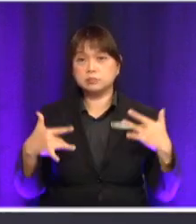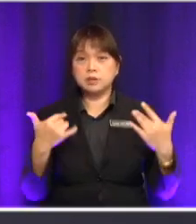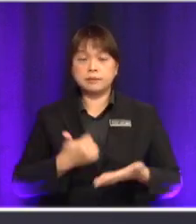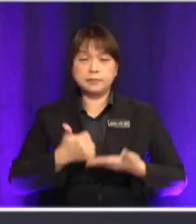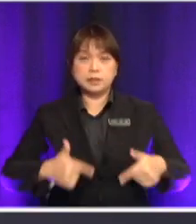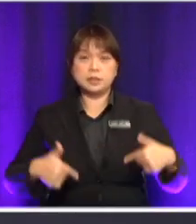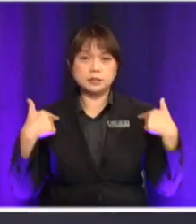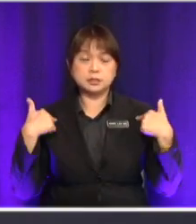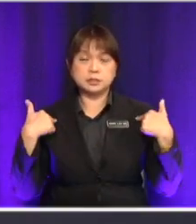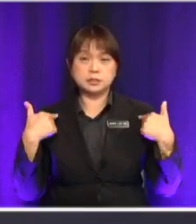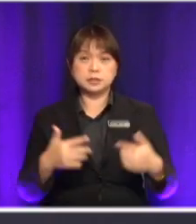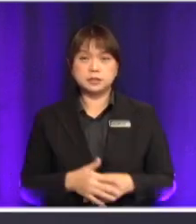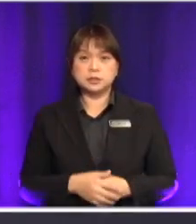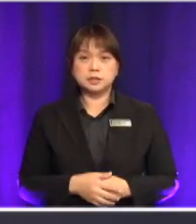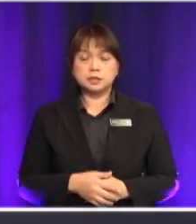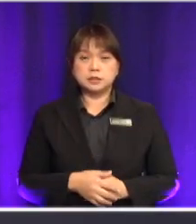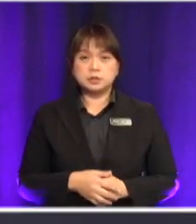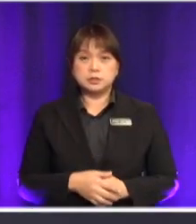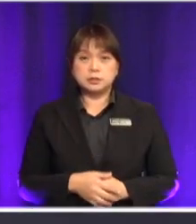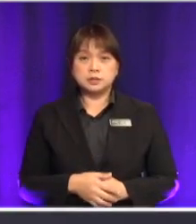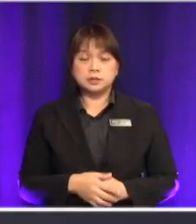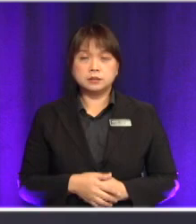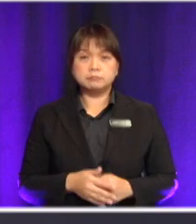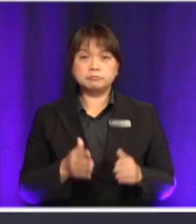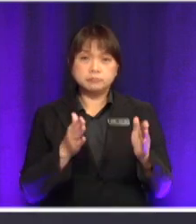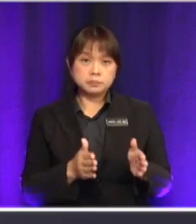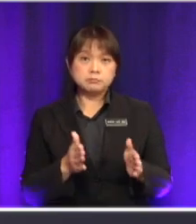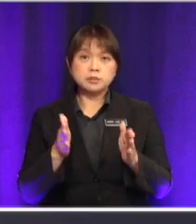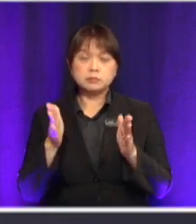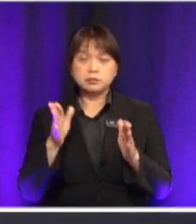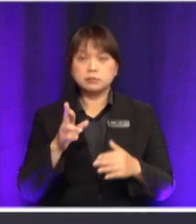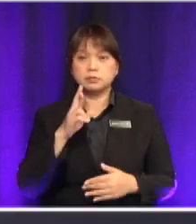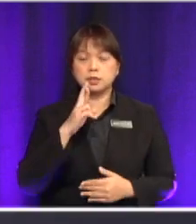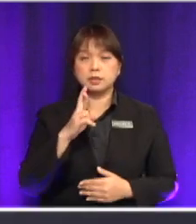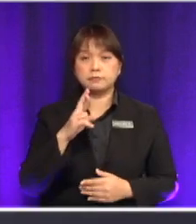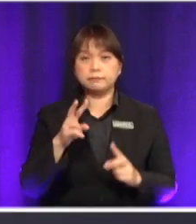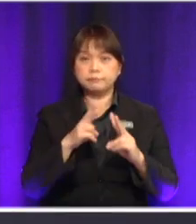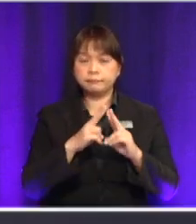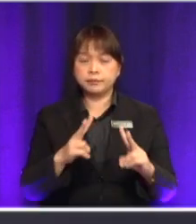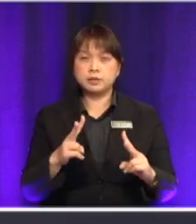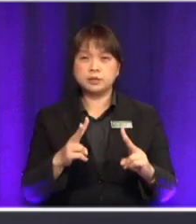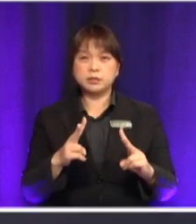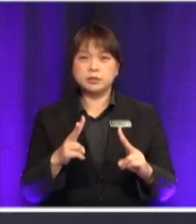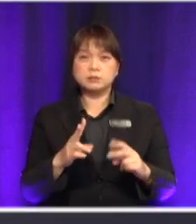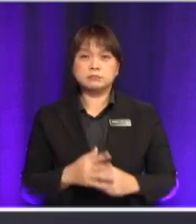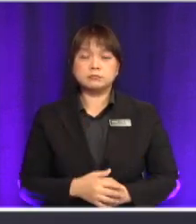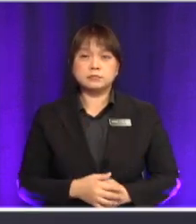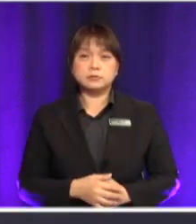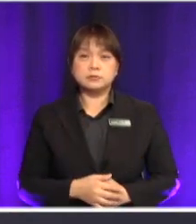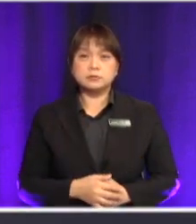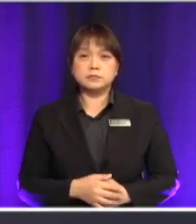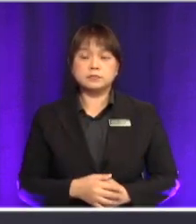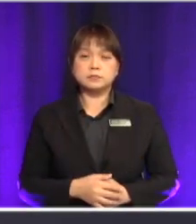the public surveillance is very concerned that cameras are being installed every day. It's a growing thing. So there's